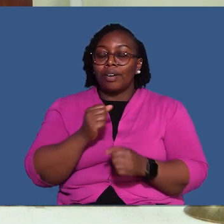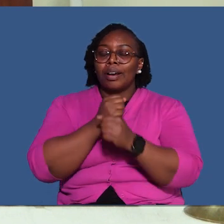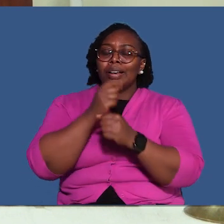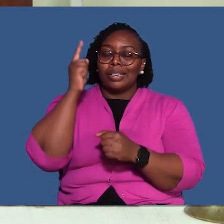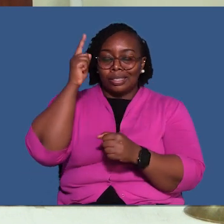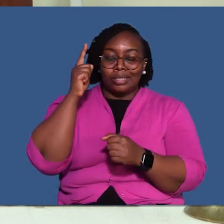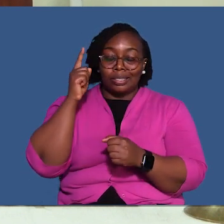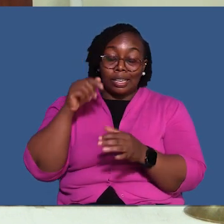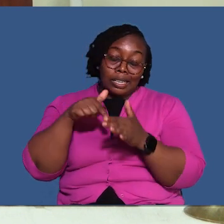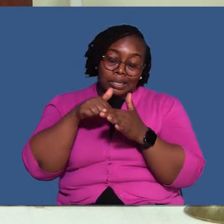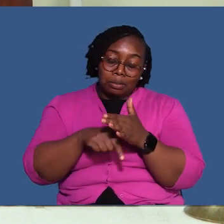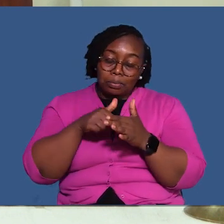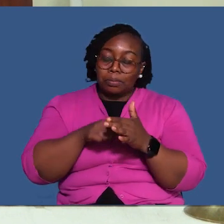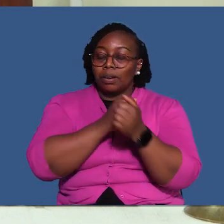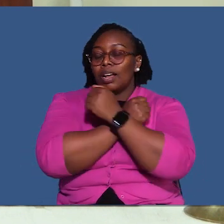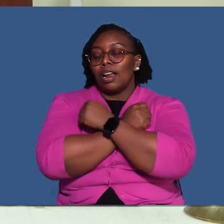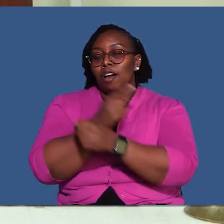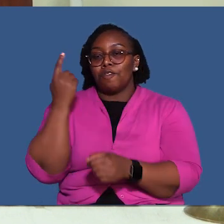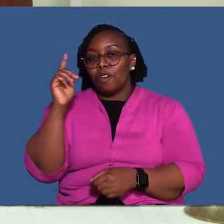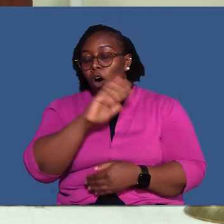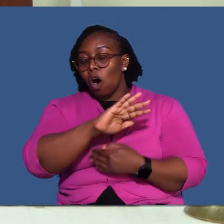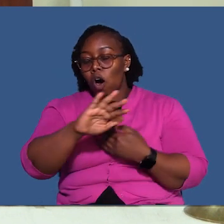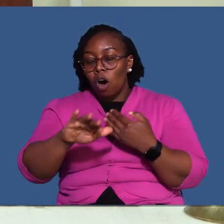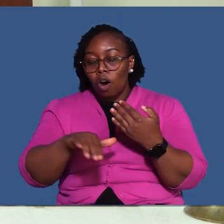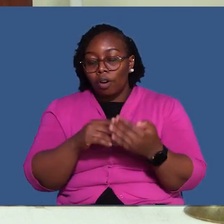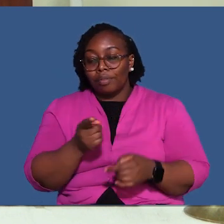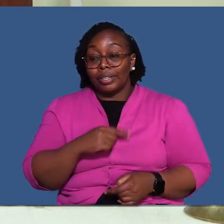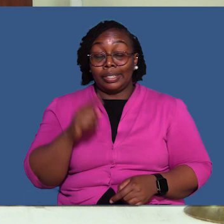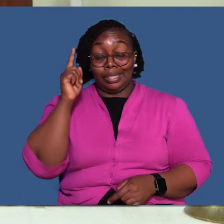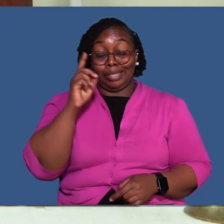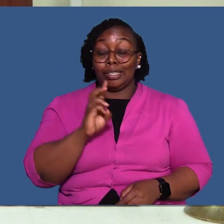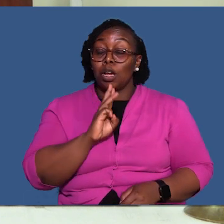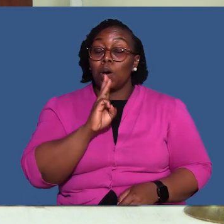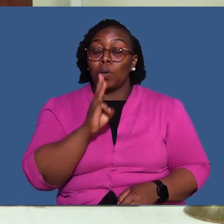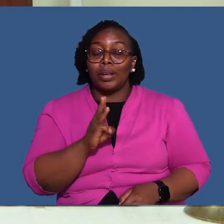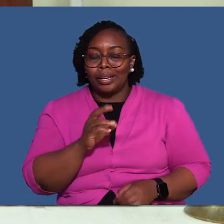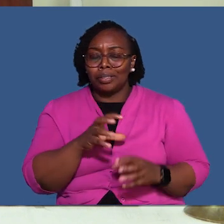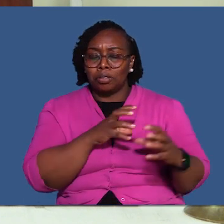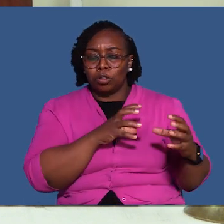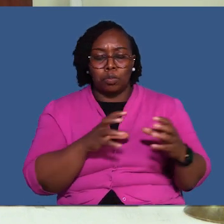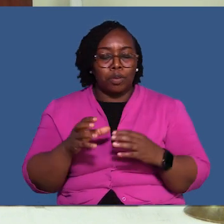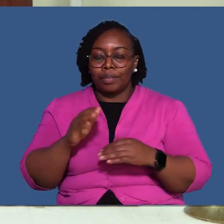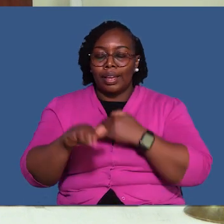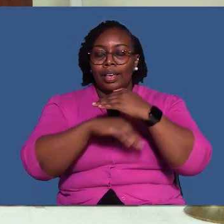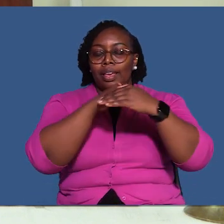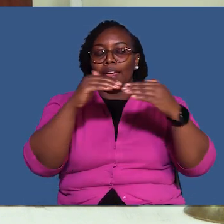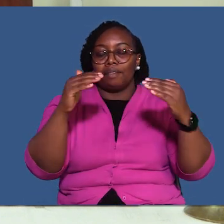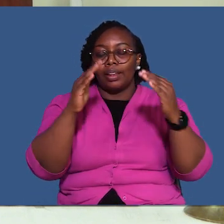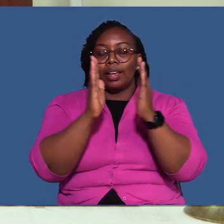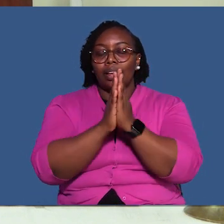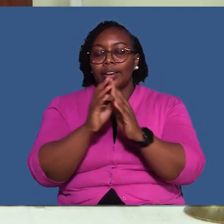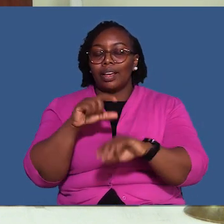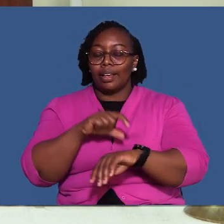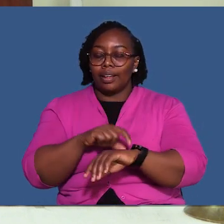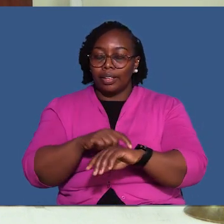for all of us. He is willing to move heaven and earth to be with us.